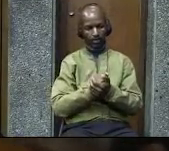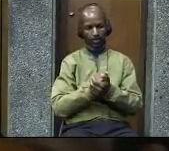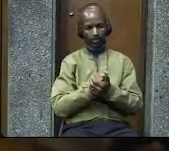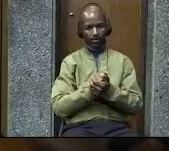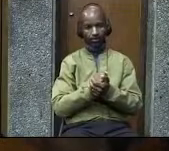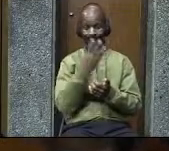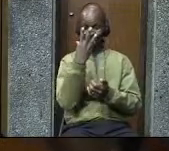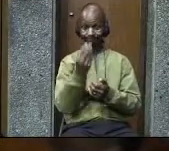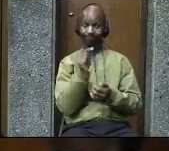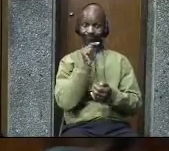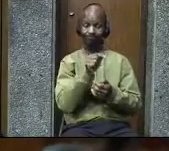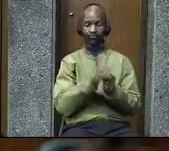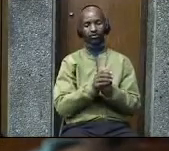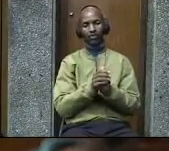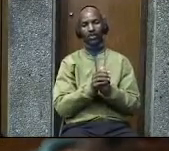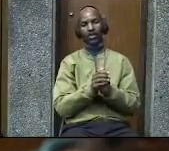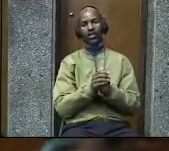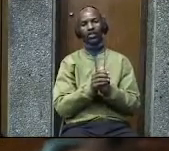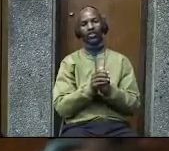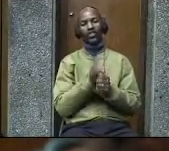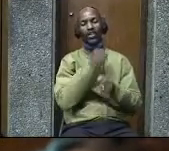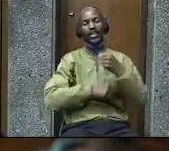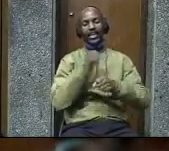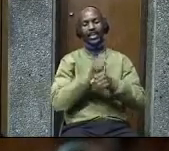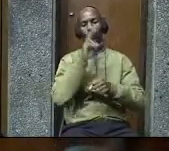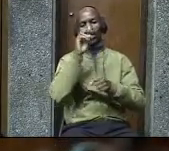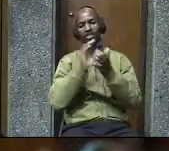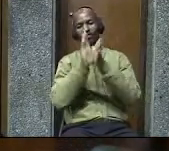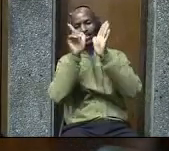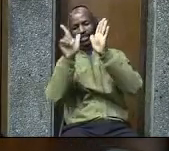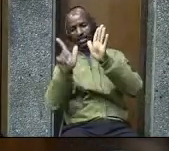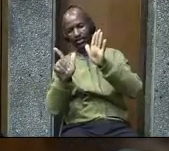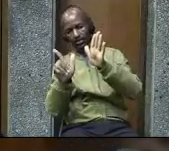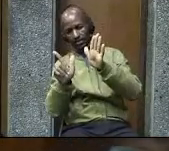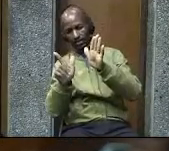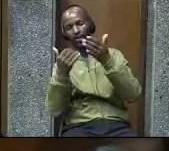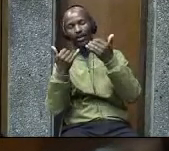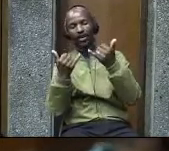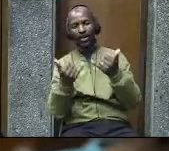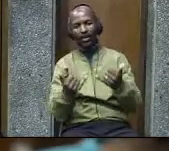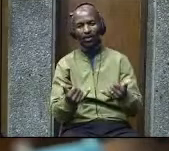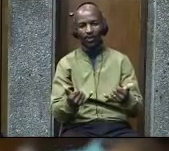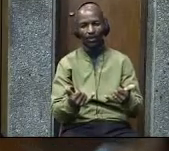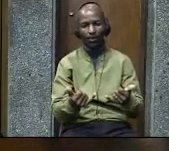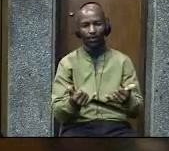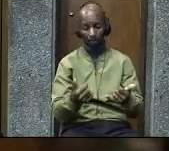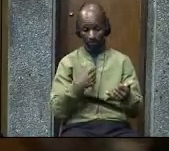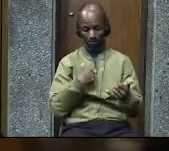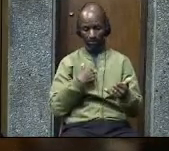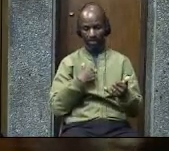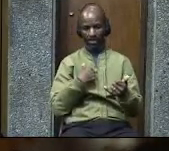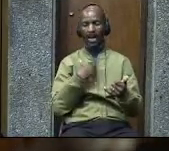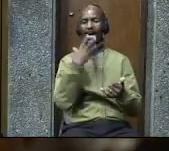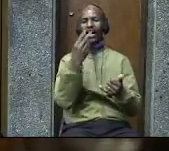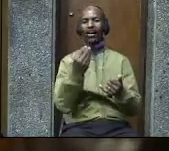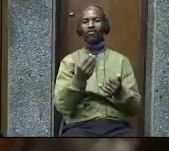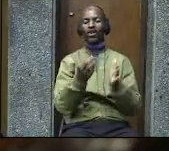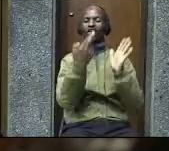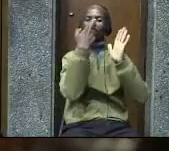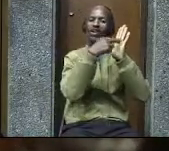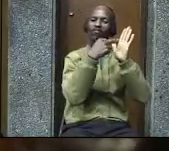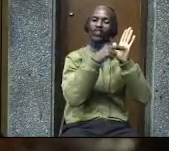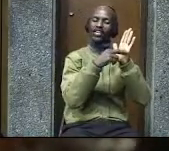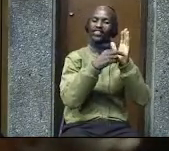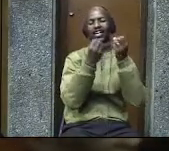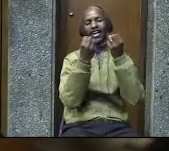2014. I got that acknowledgement in 2017. So I've also got the reference number here.